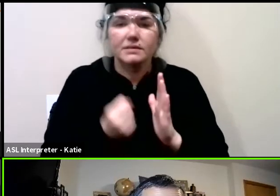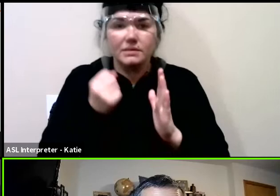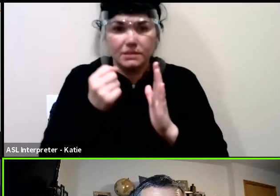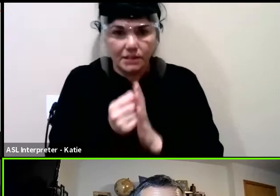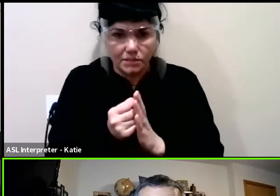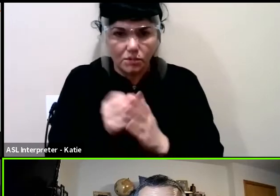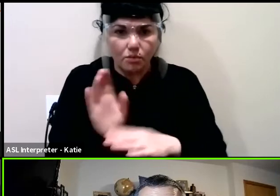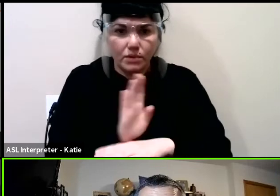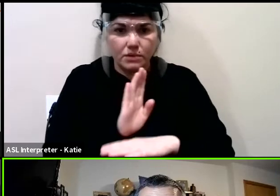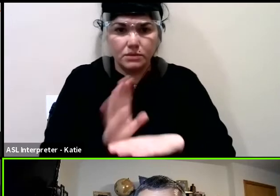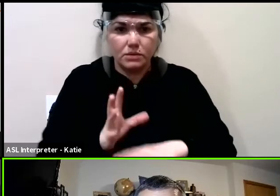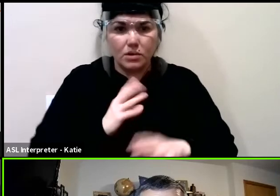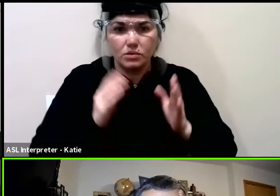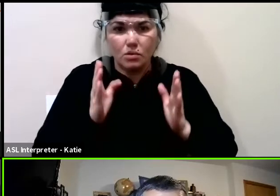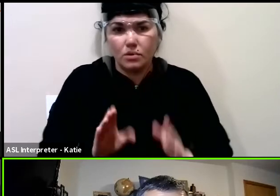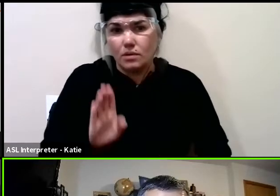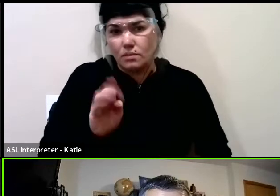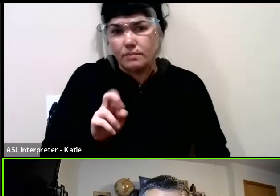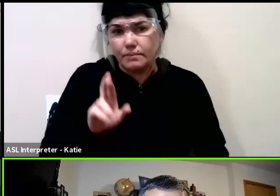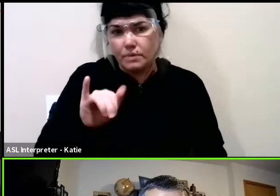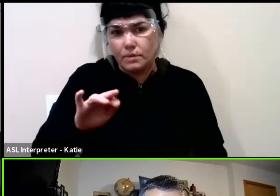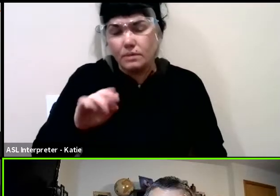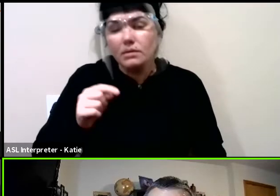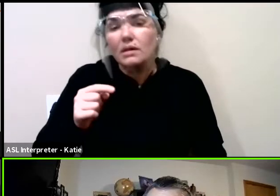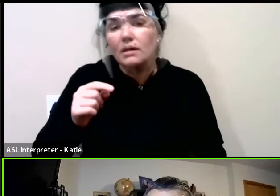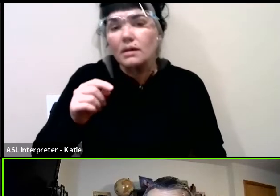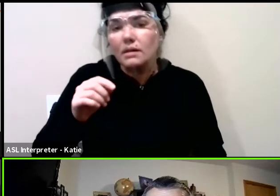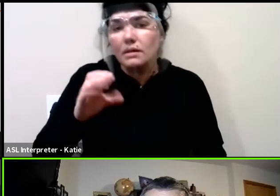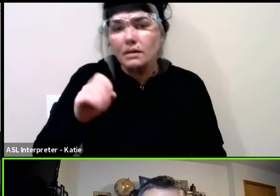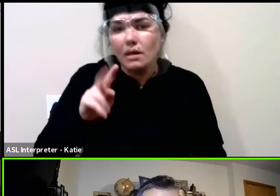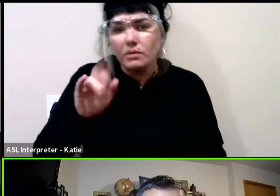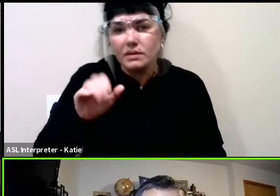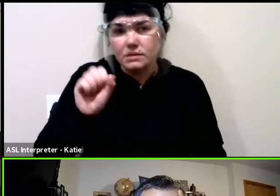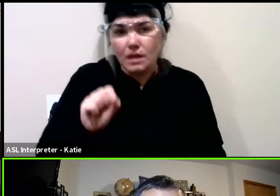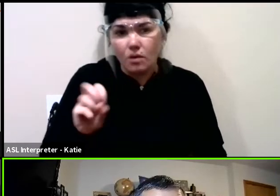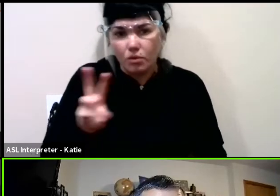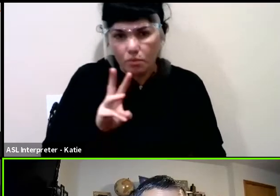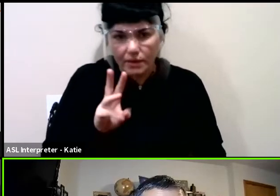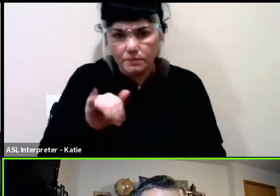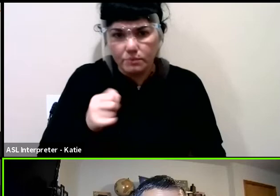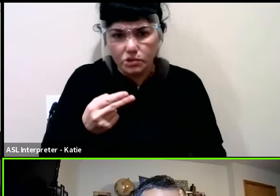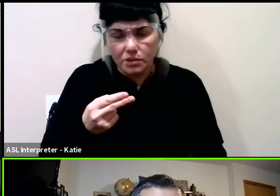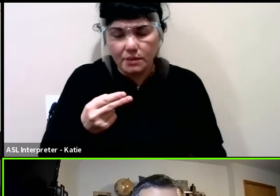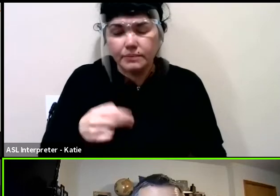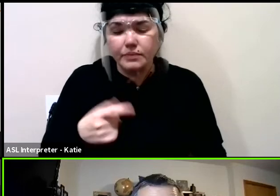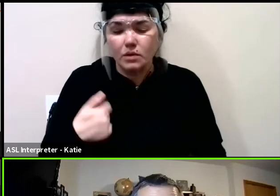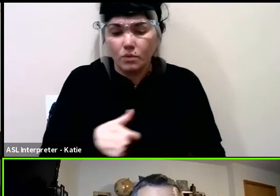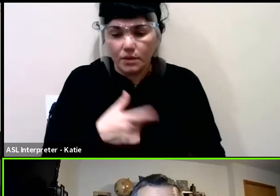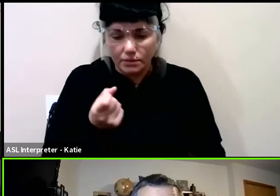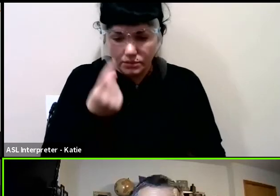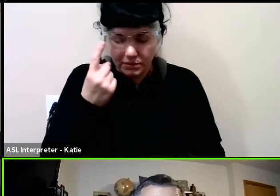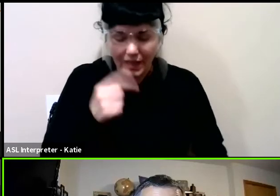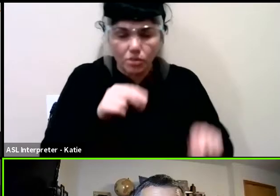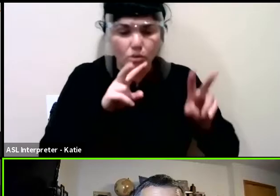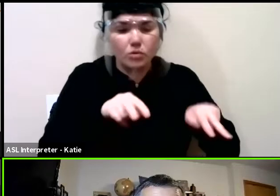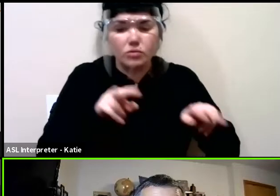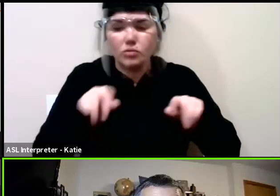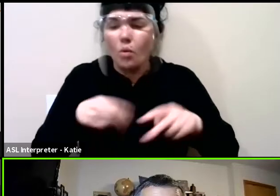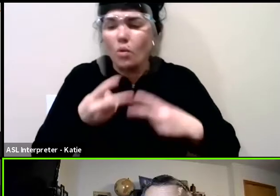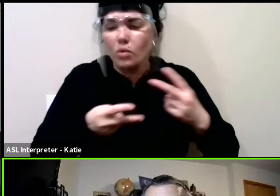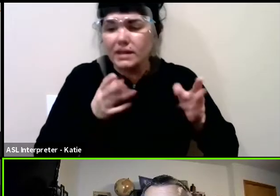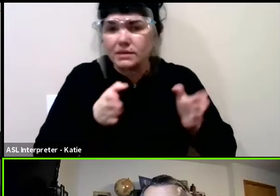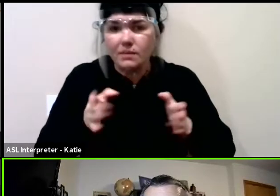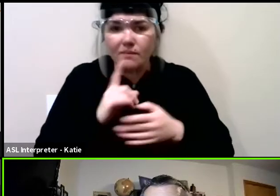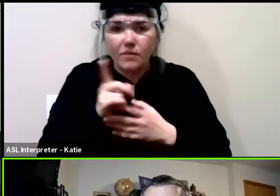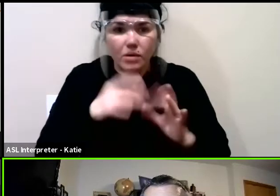township down in berrien county in southwest michigan and we directly understand the importance that tourism has on the local economy as